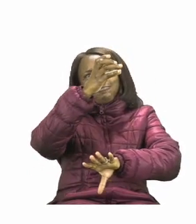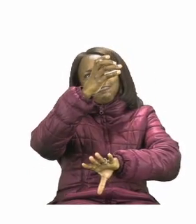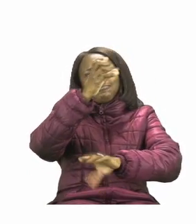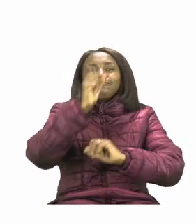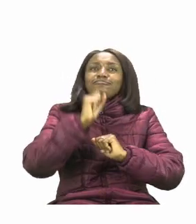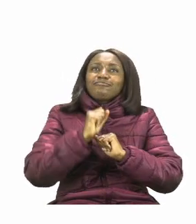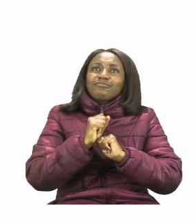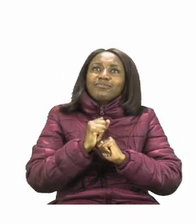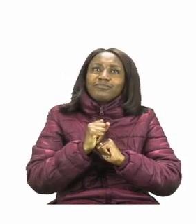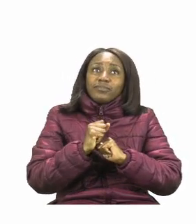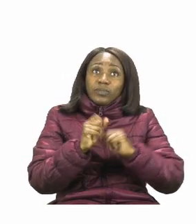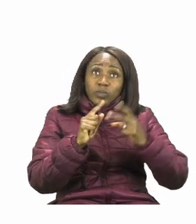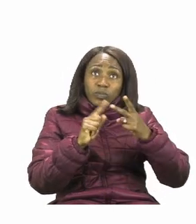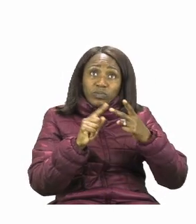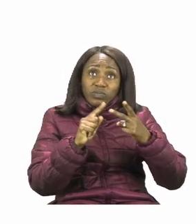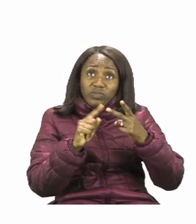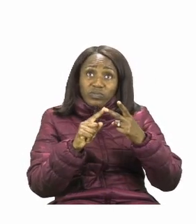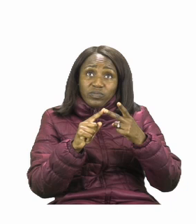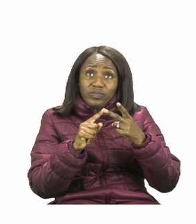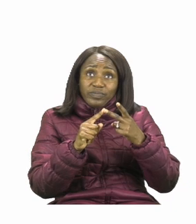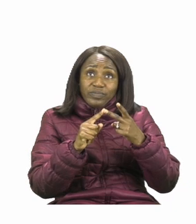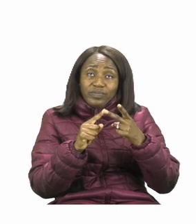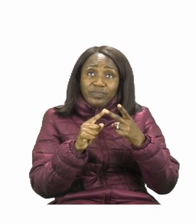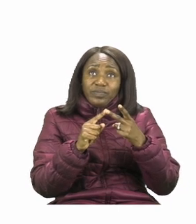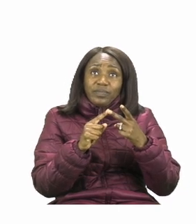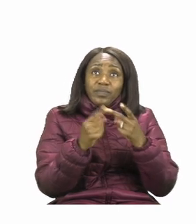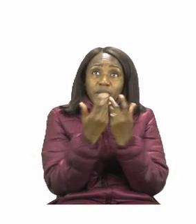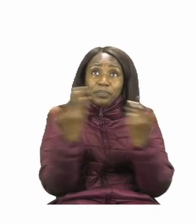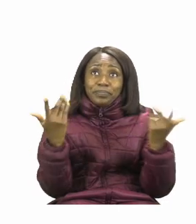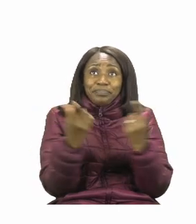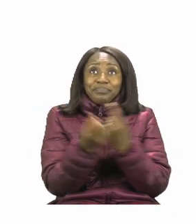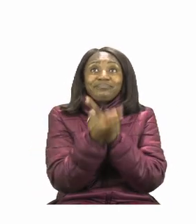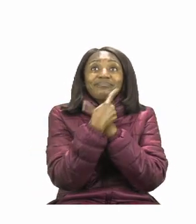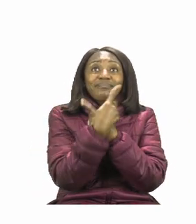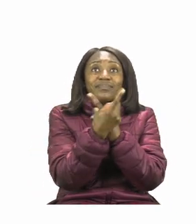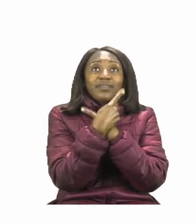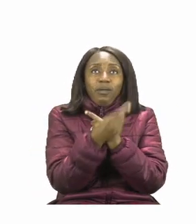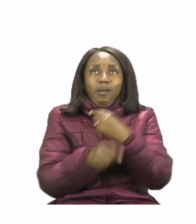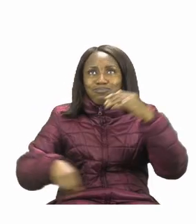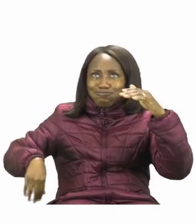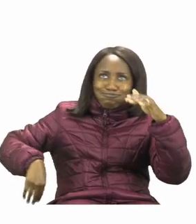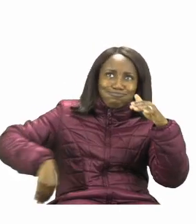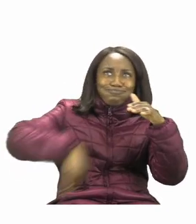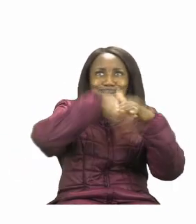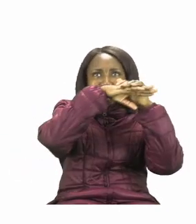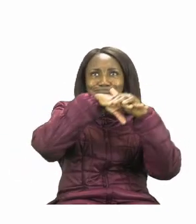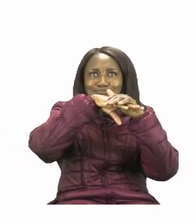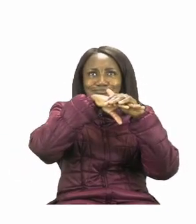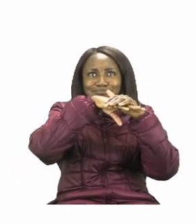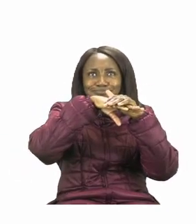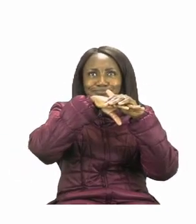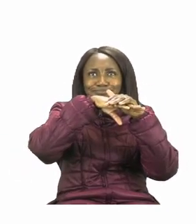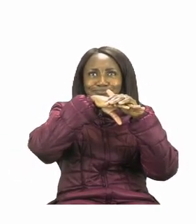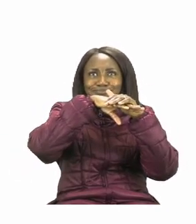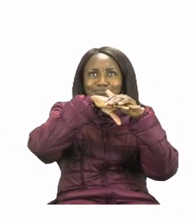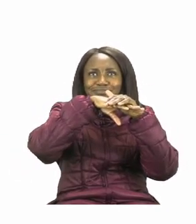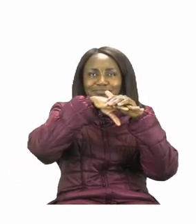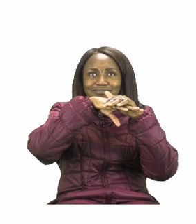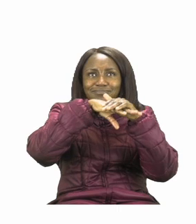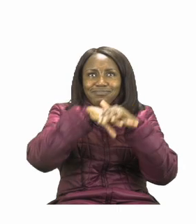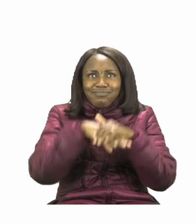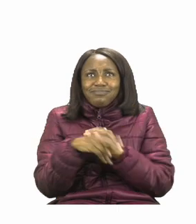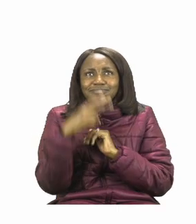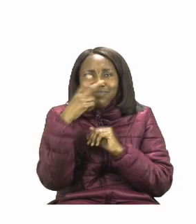Then 2 will be teddy bear kicking the vase, as we can see. We can see